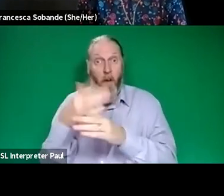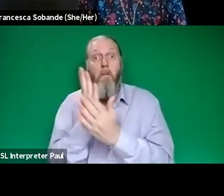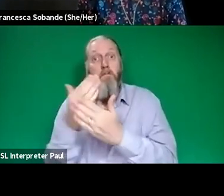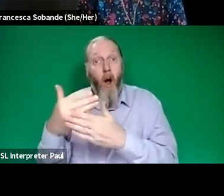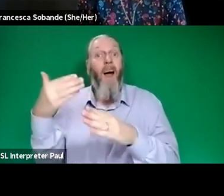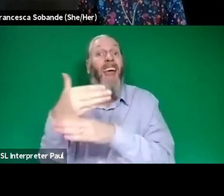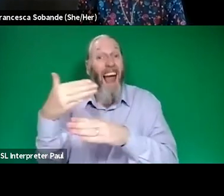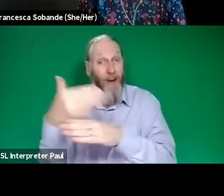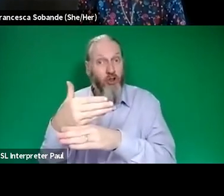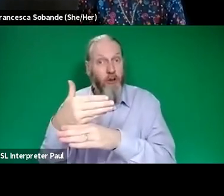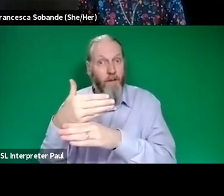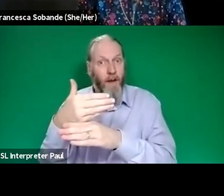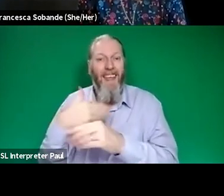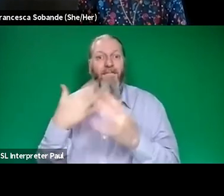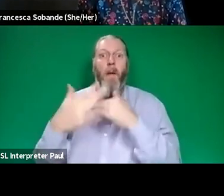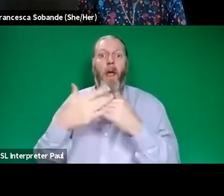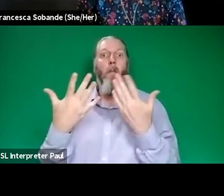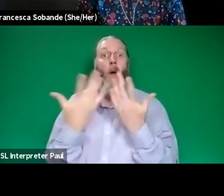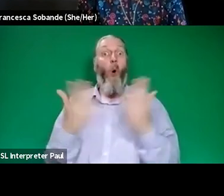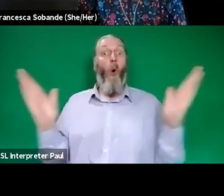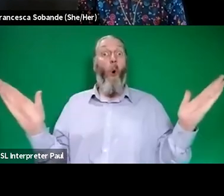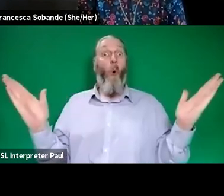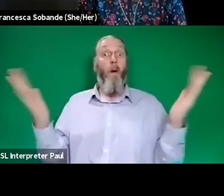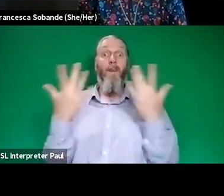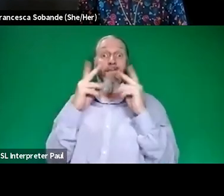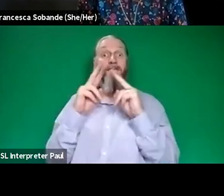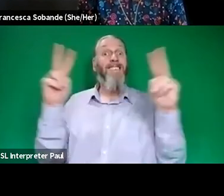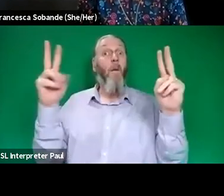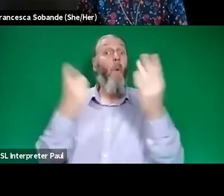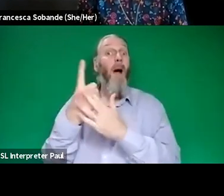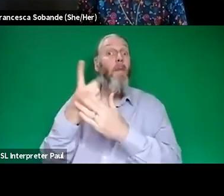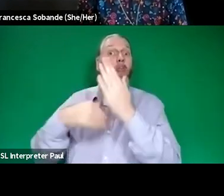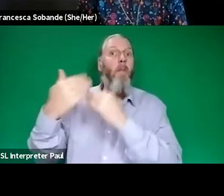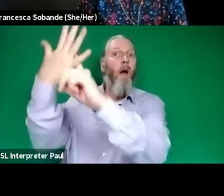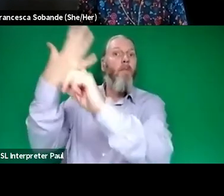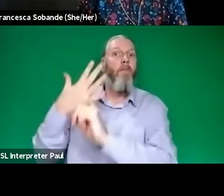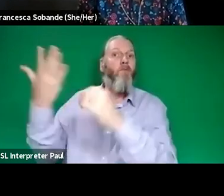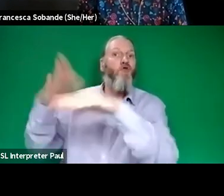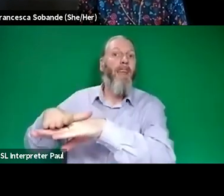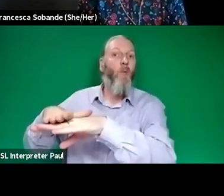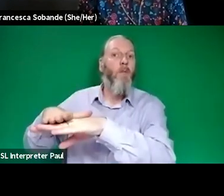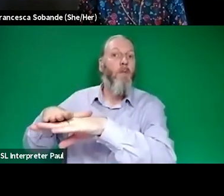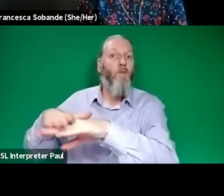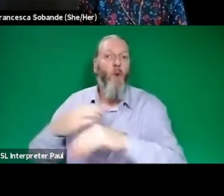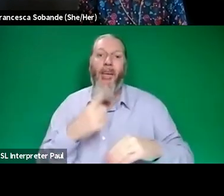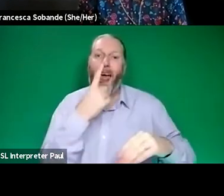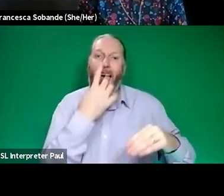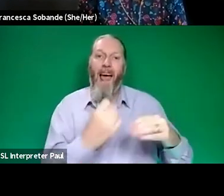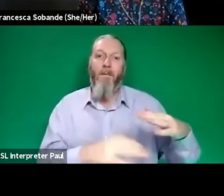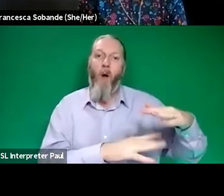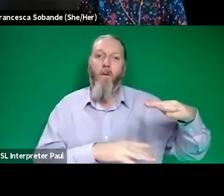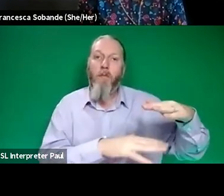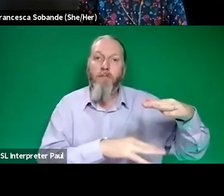by the state and part of that, you know, surveillance. And I know lots of, for example, just back to Black Lives Matter in the